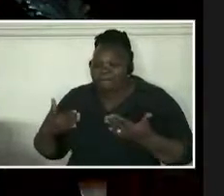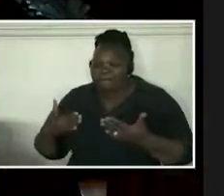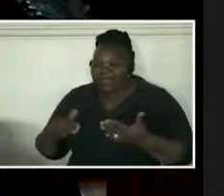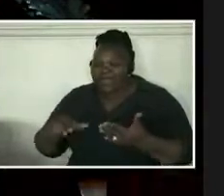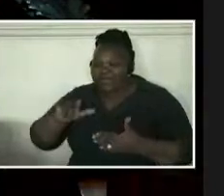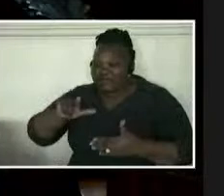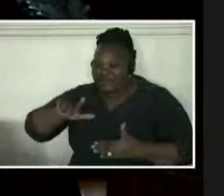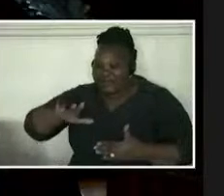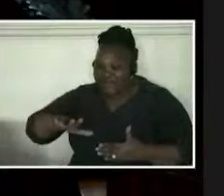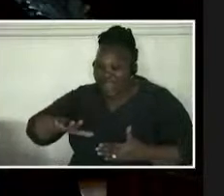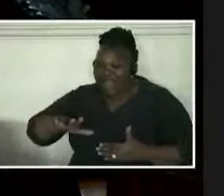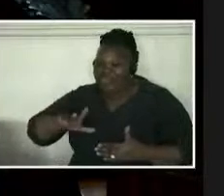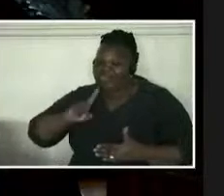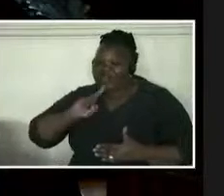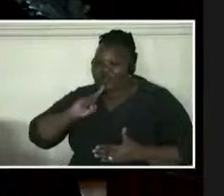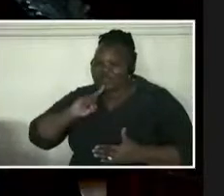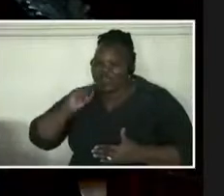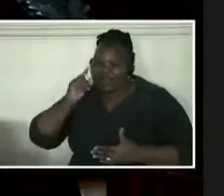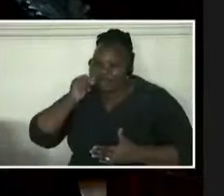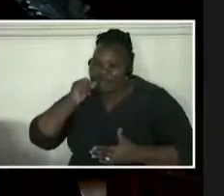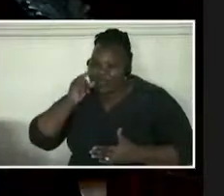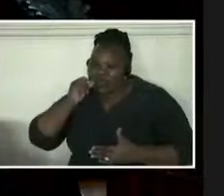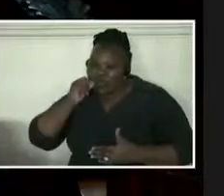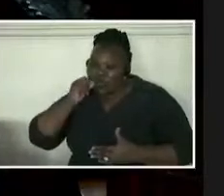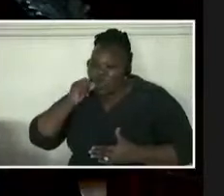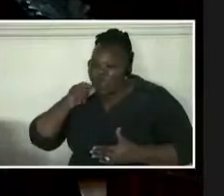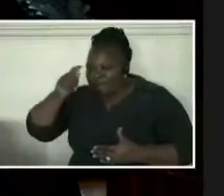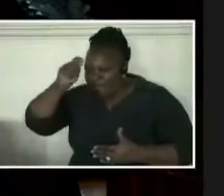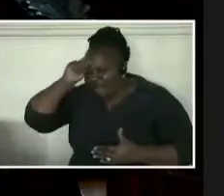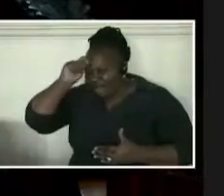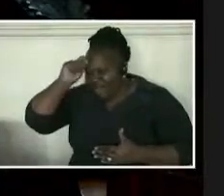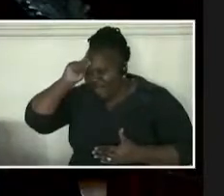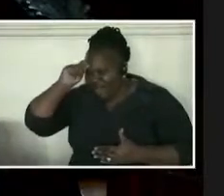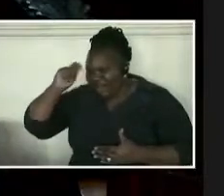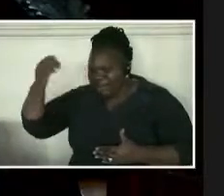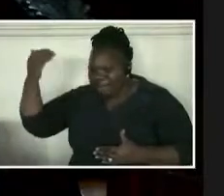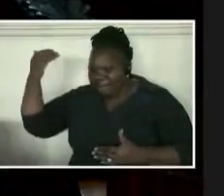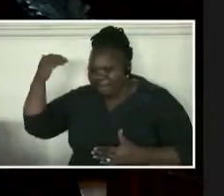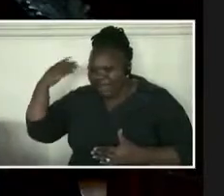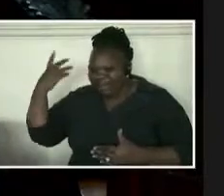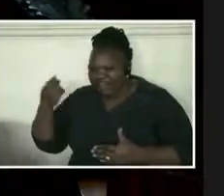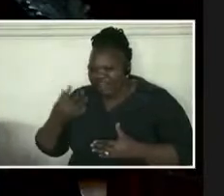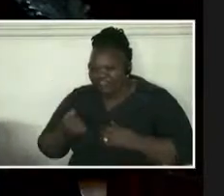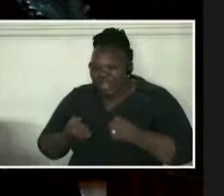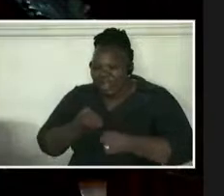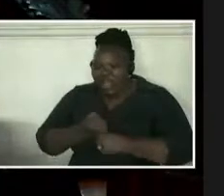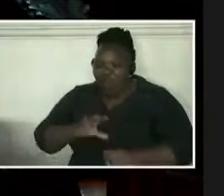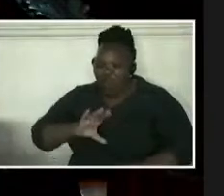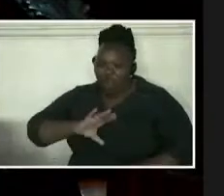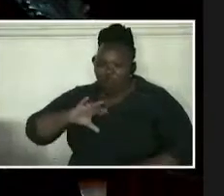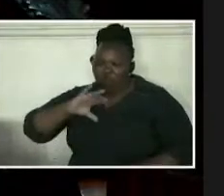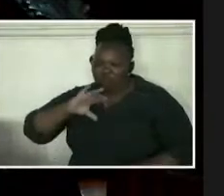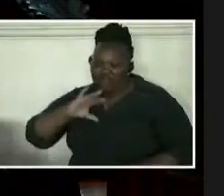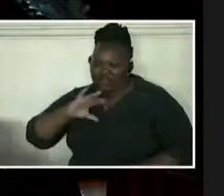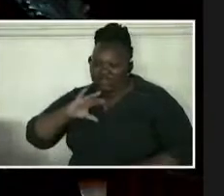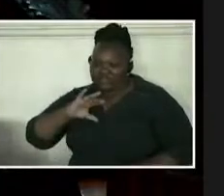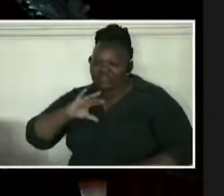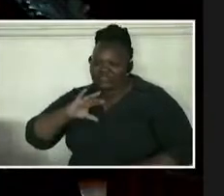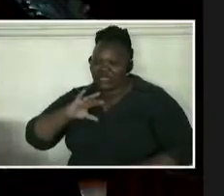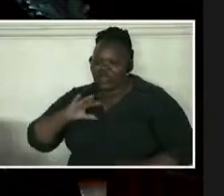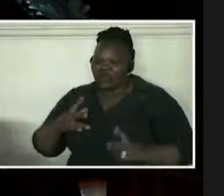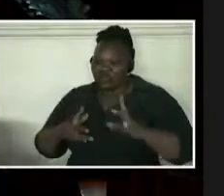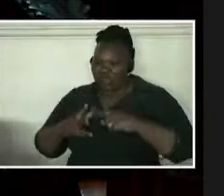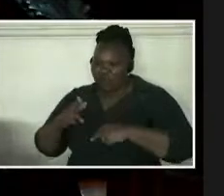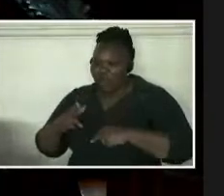79 000 men and boys over the past financial year we are confident that our target of circumcising